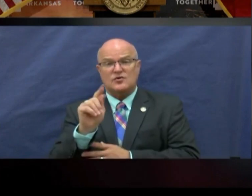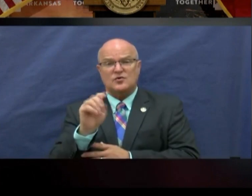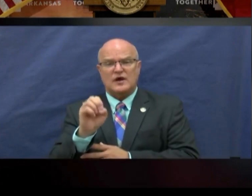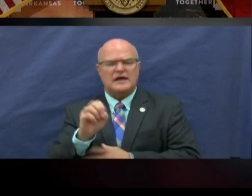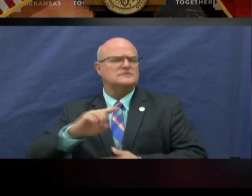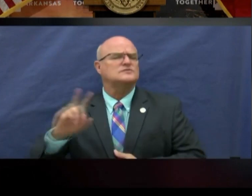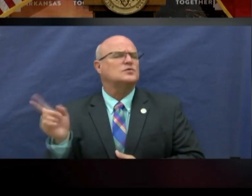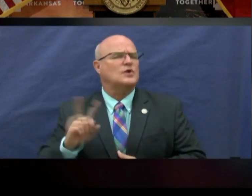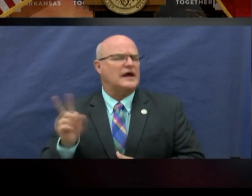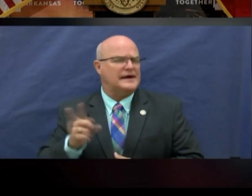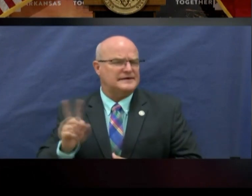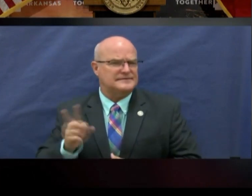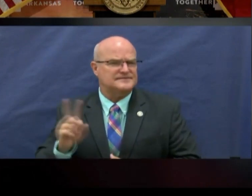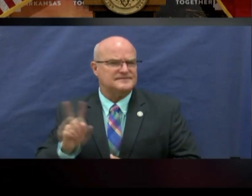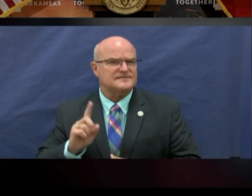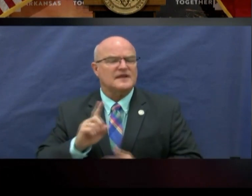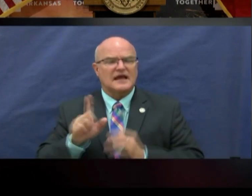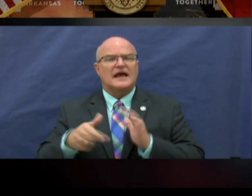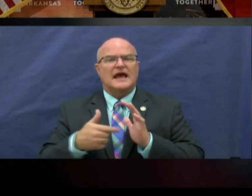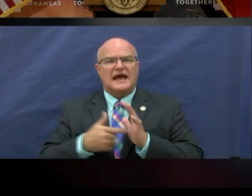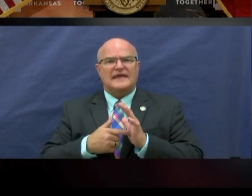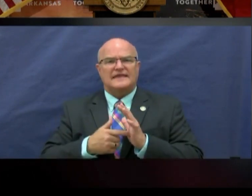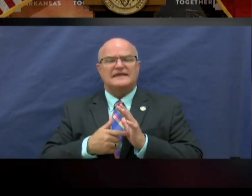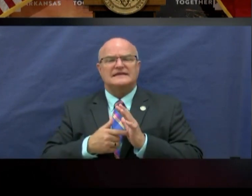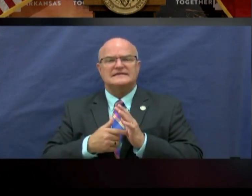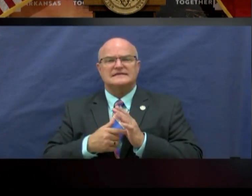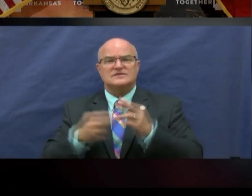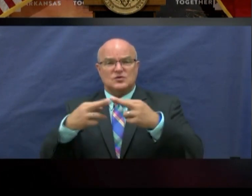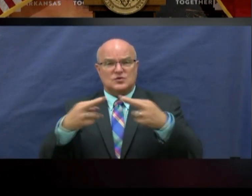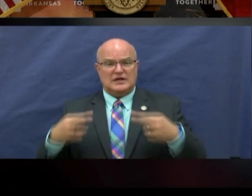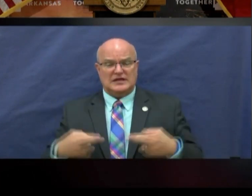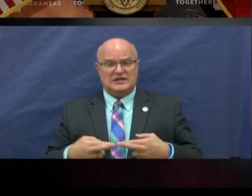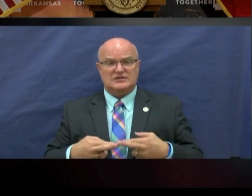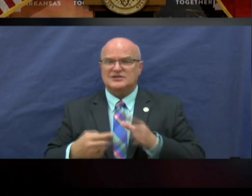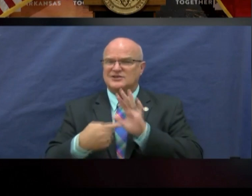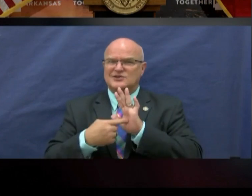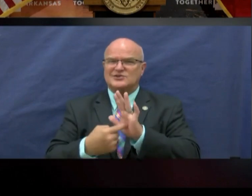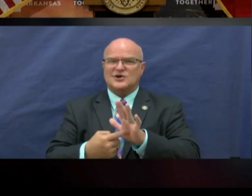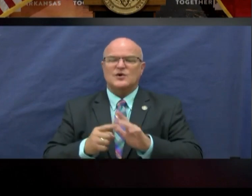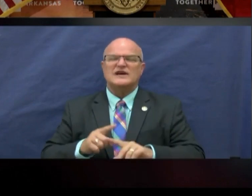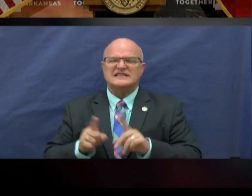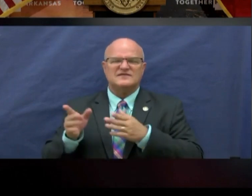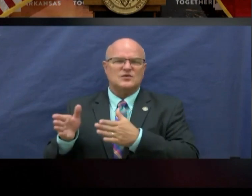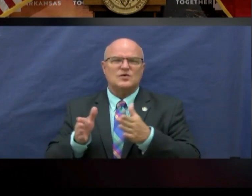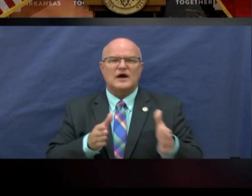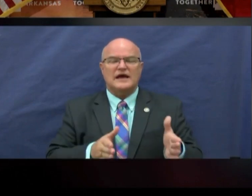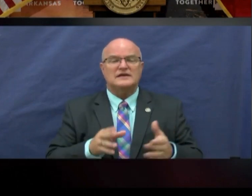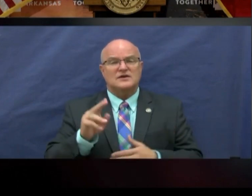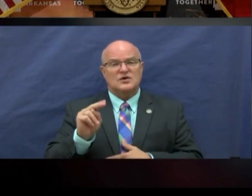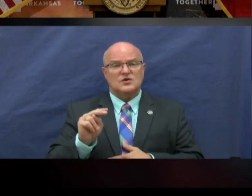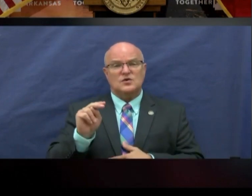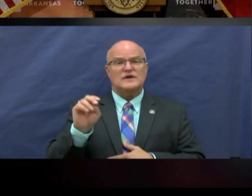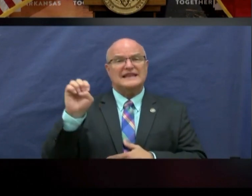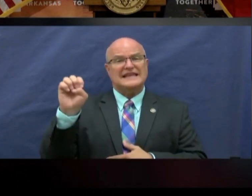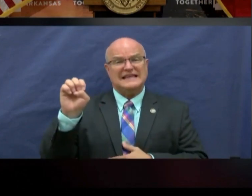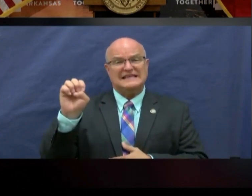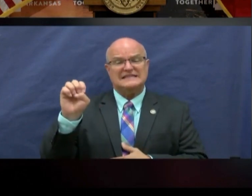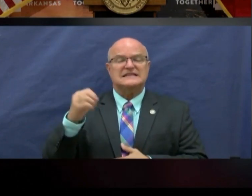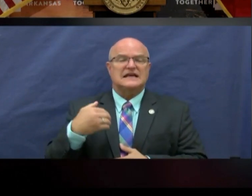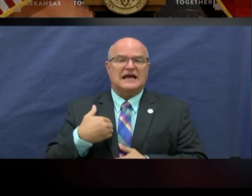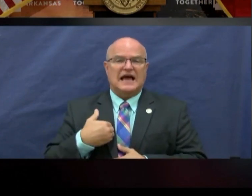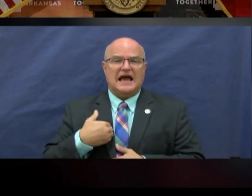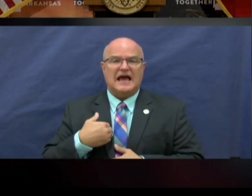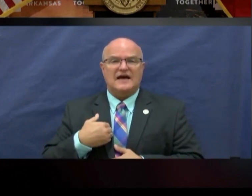from. And again, this is breaking it down by region, just showing it in a different way. So in the Northeast, we have